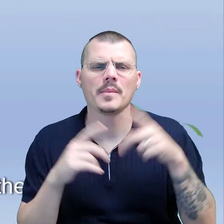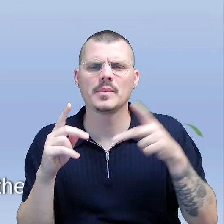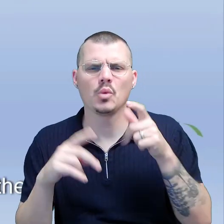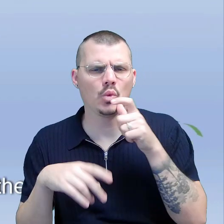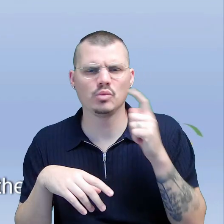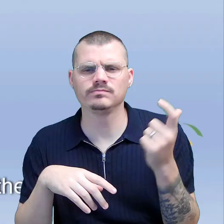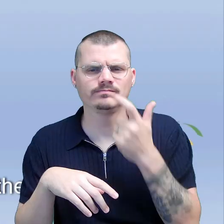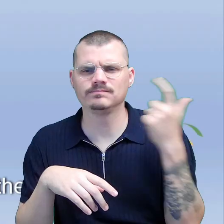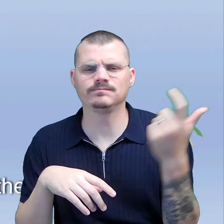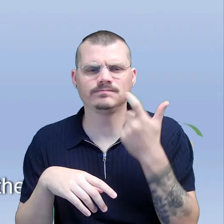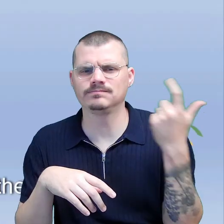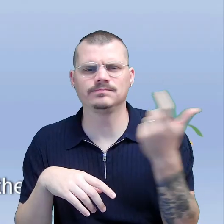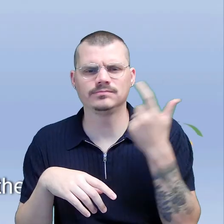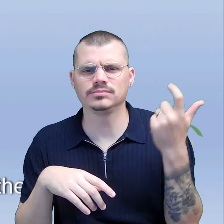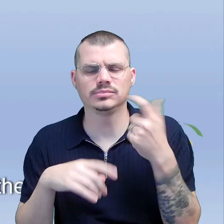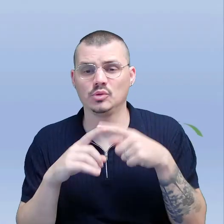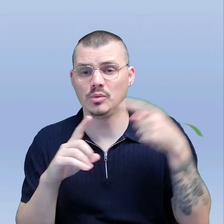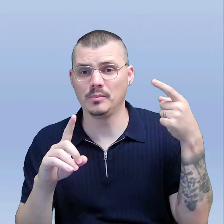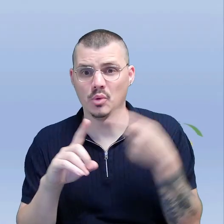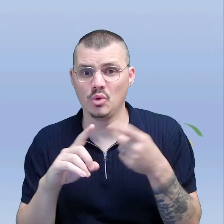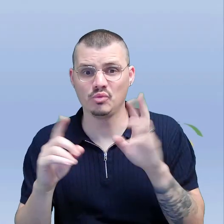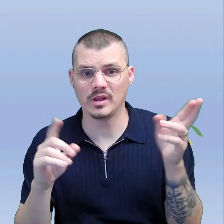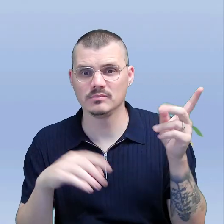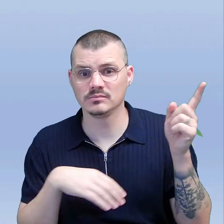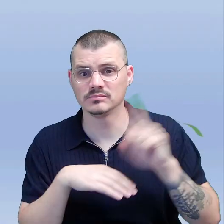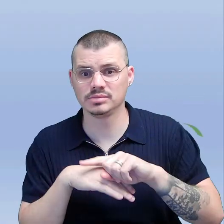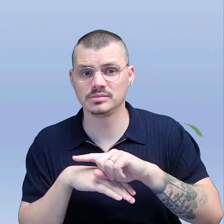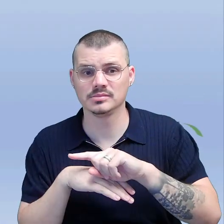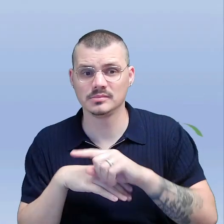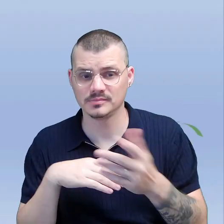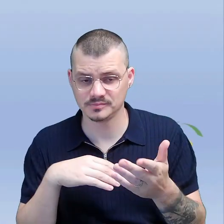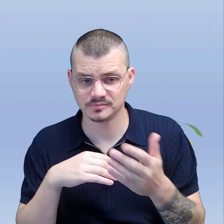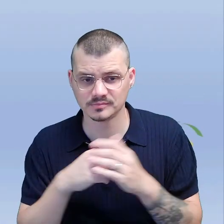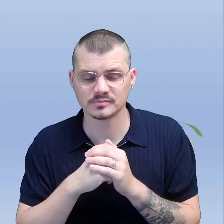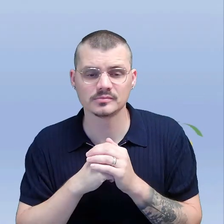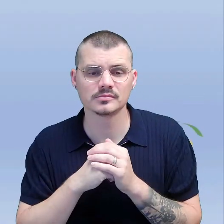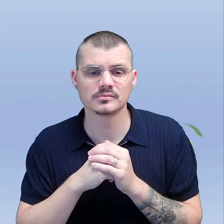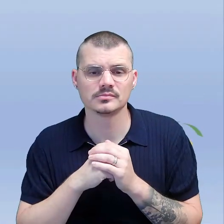How about people that run in circles to the point of collapse?